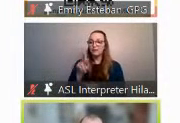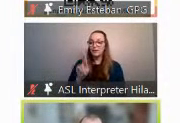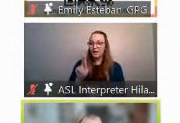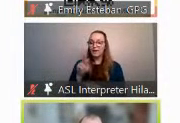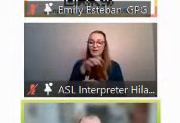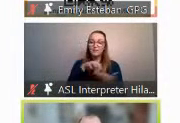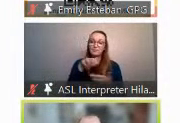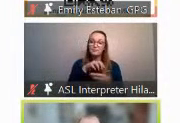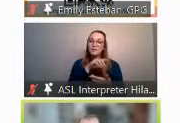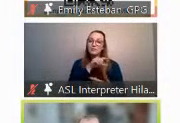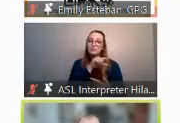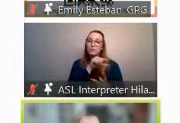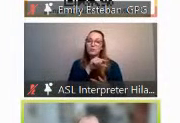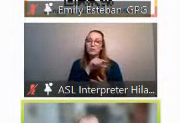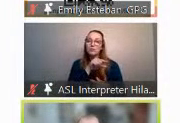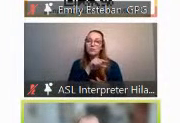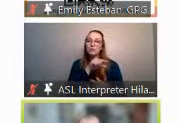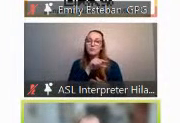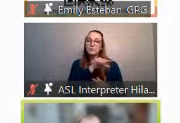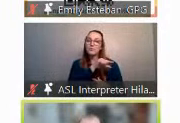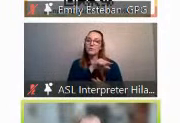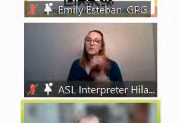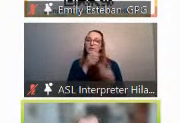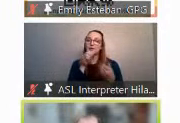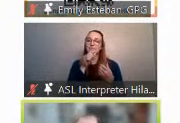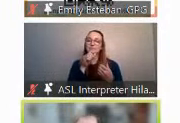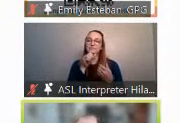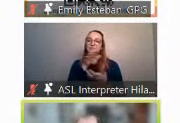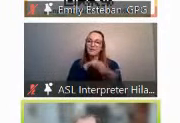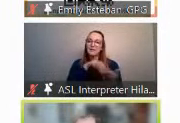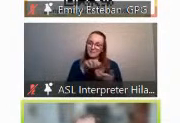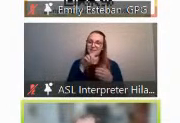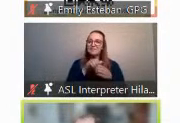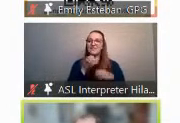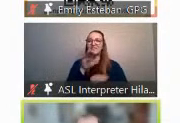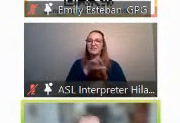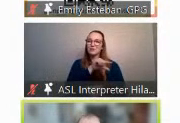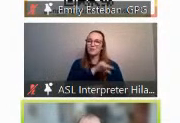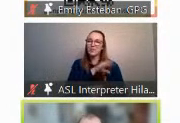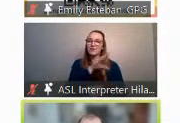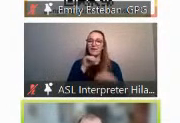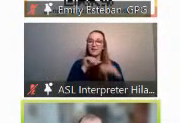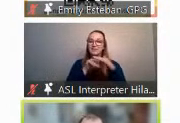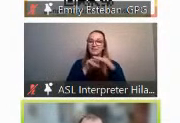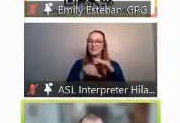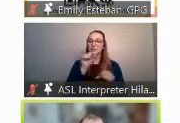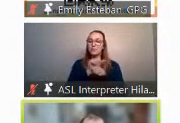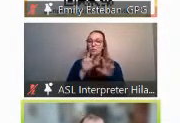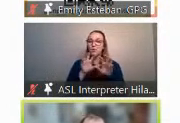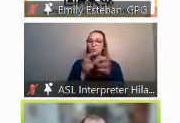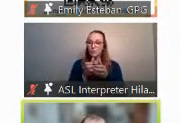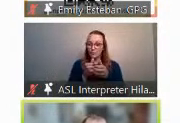Access Workgroup group on the California Educators Together, or CET, website.